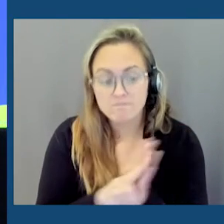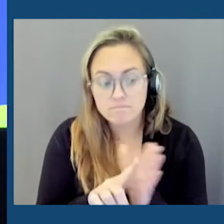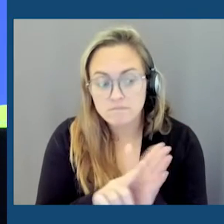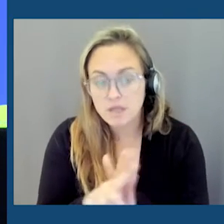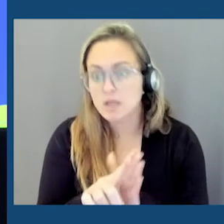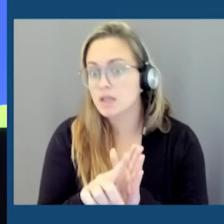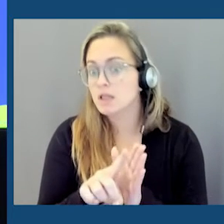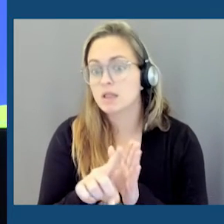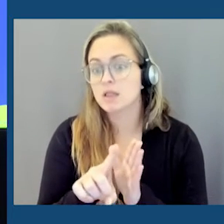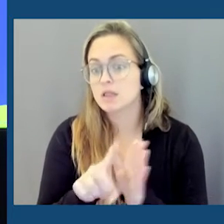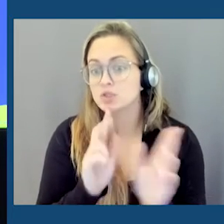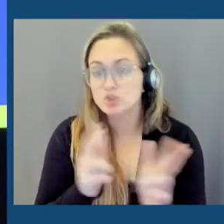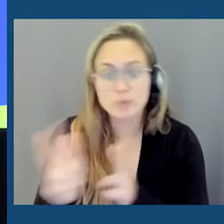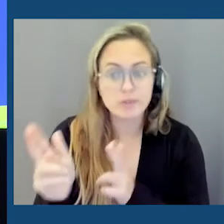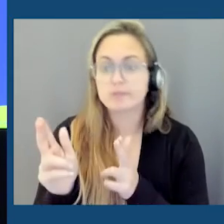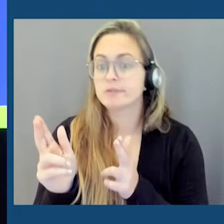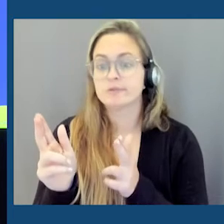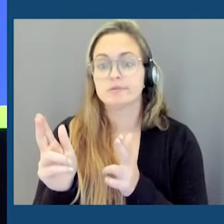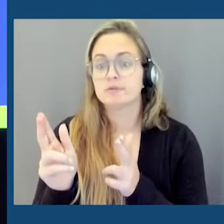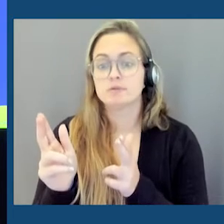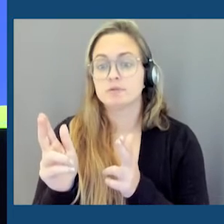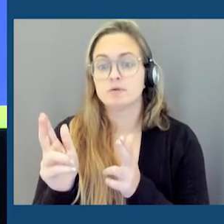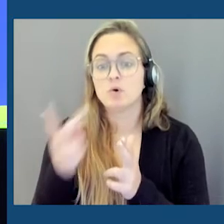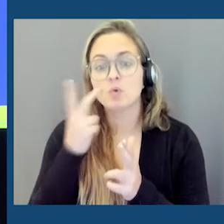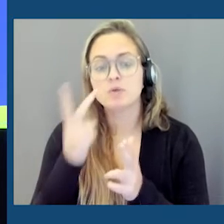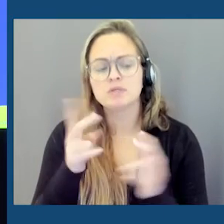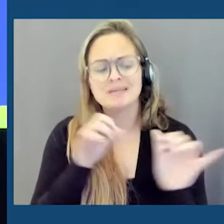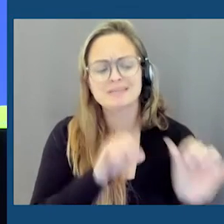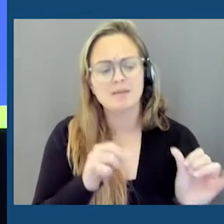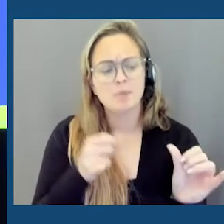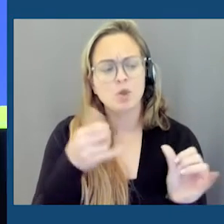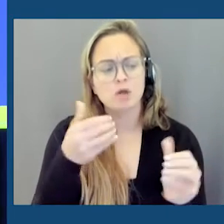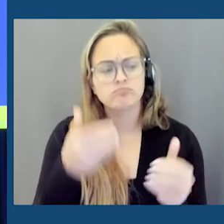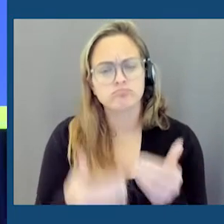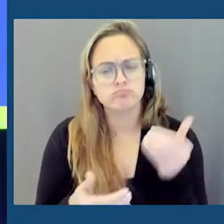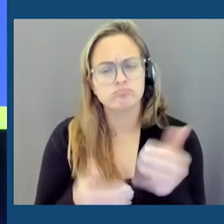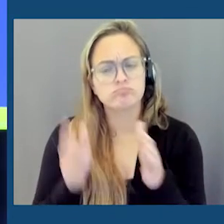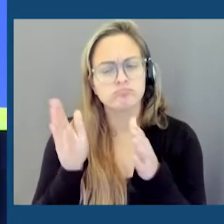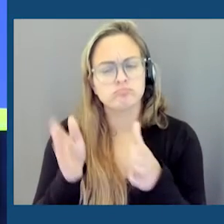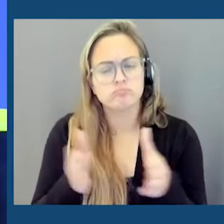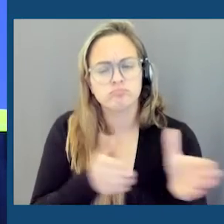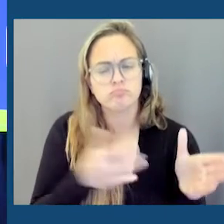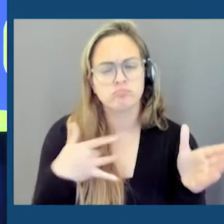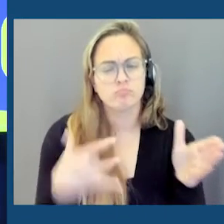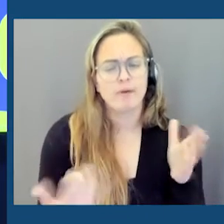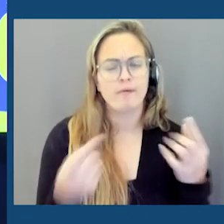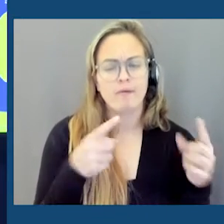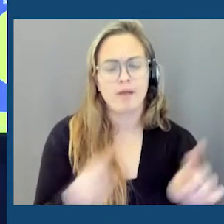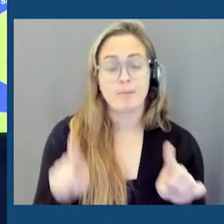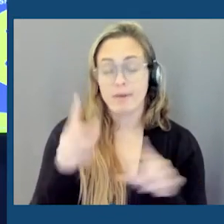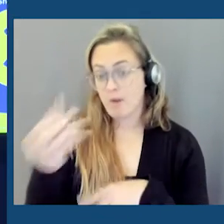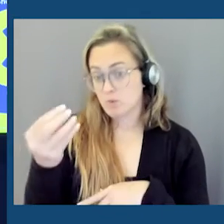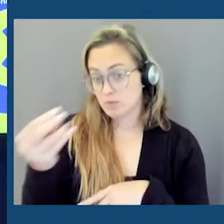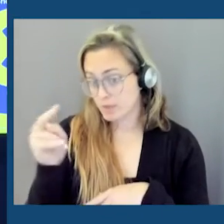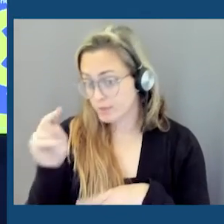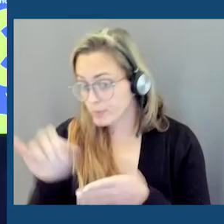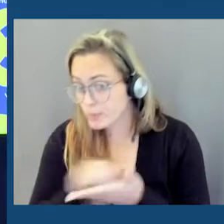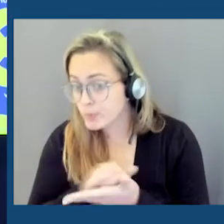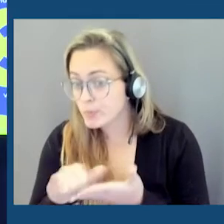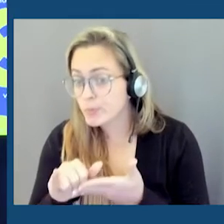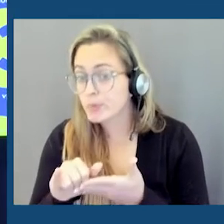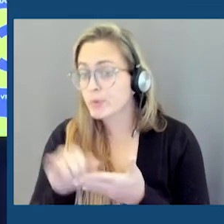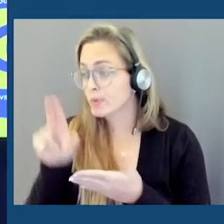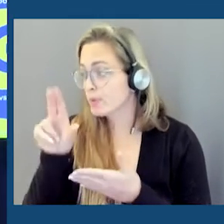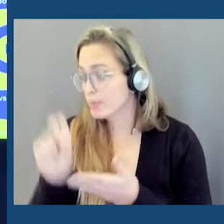of shootings, what we see is a similar pattern. Outside New York, in the United States, what we see